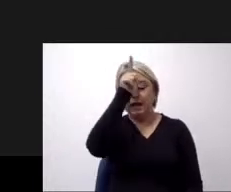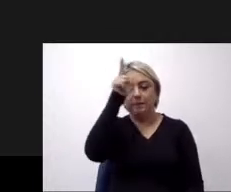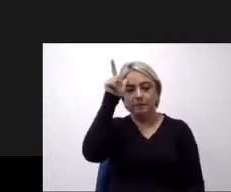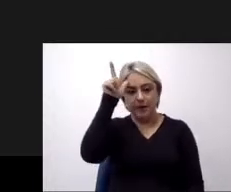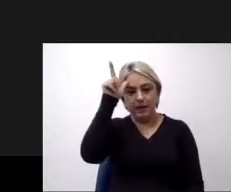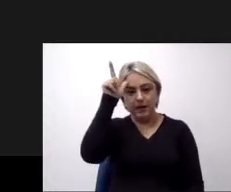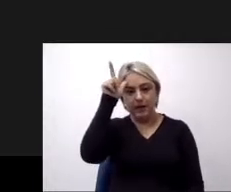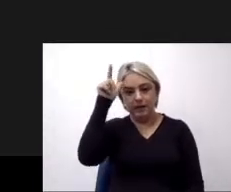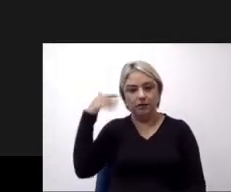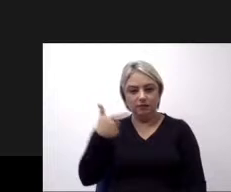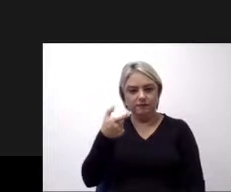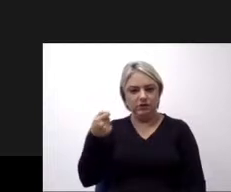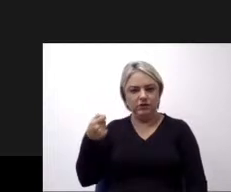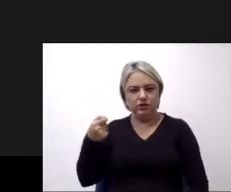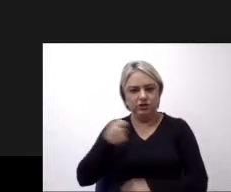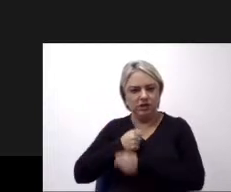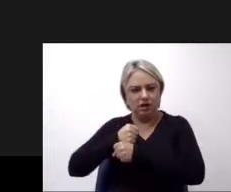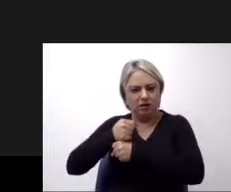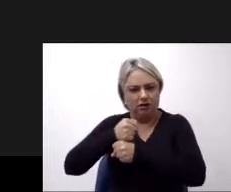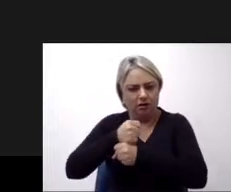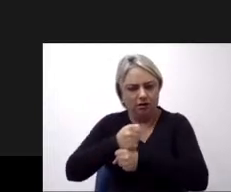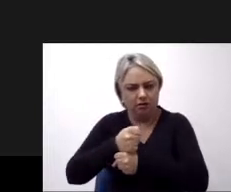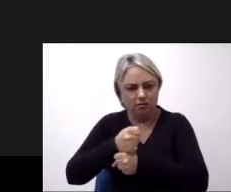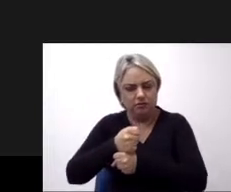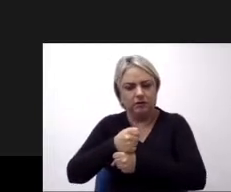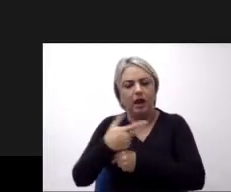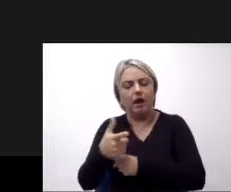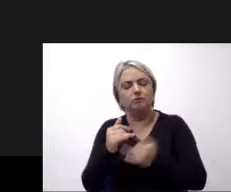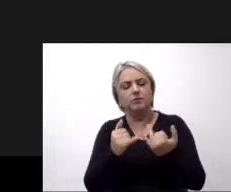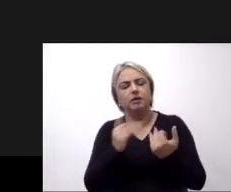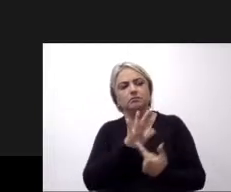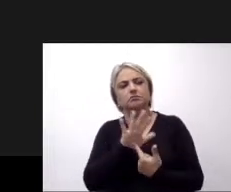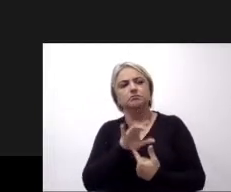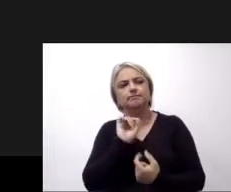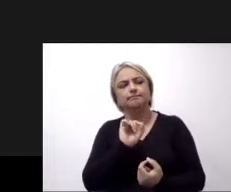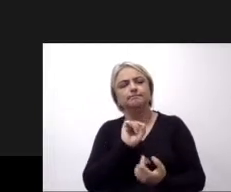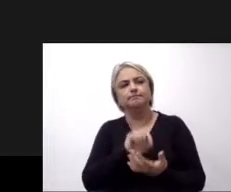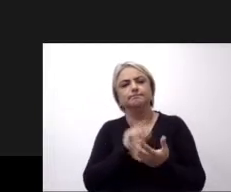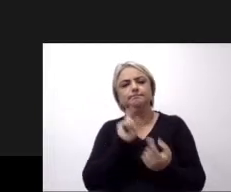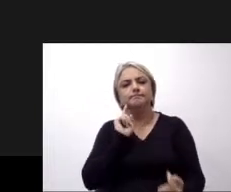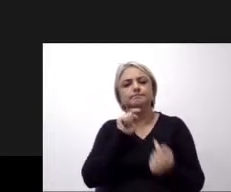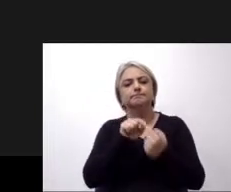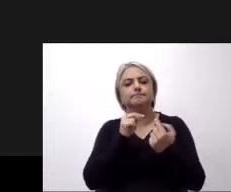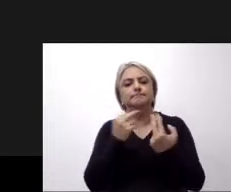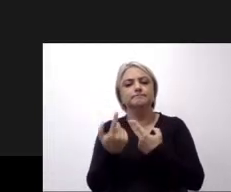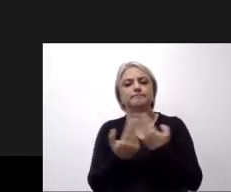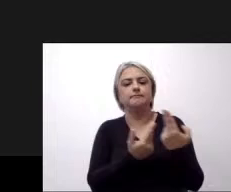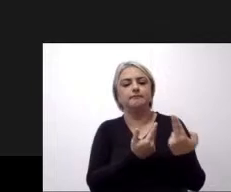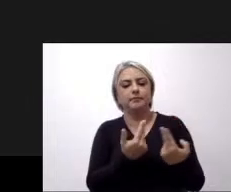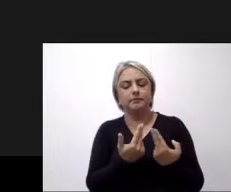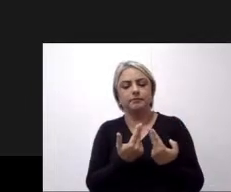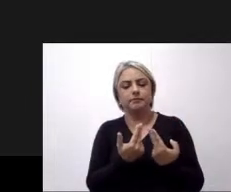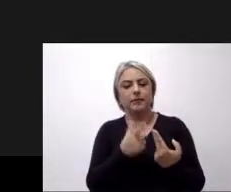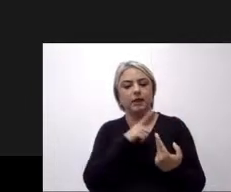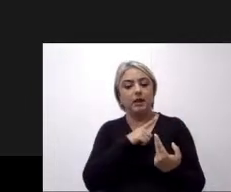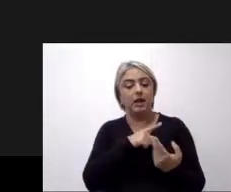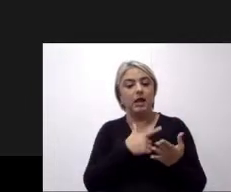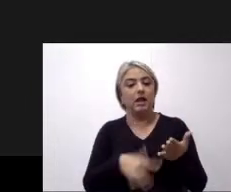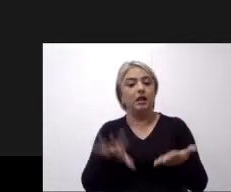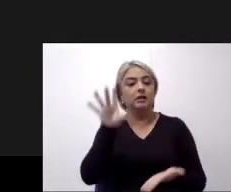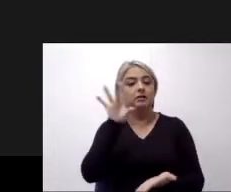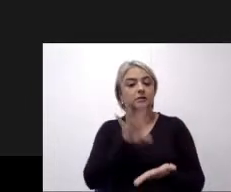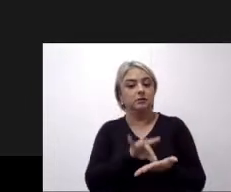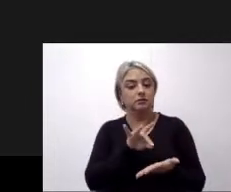I showed that despite the fact that the equality goal has been legitimized by the institution of